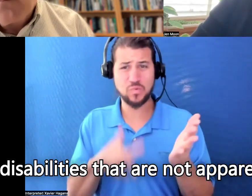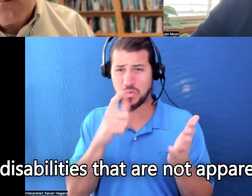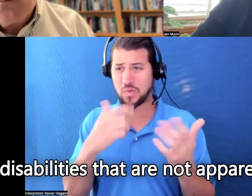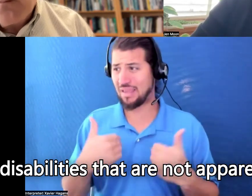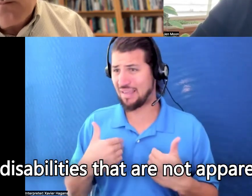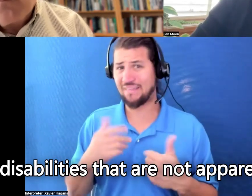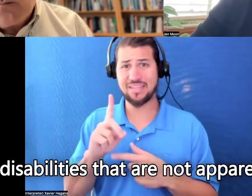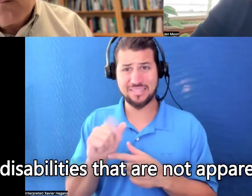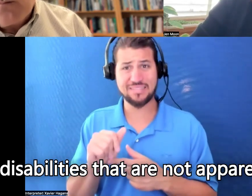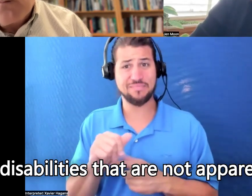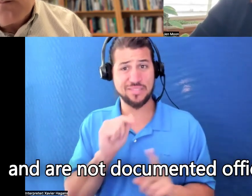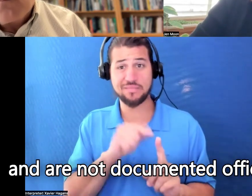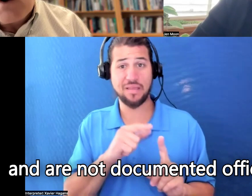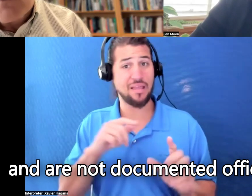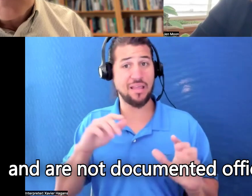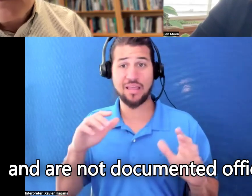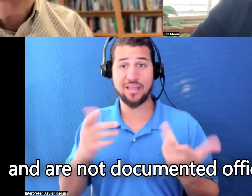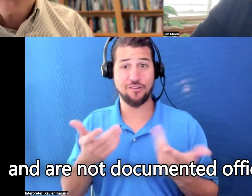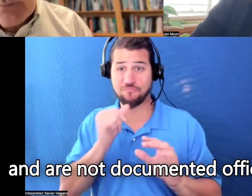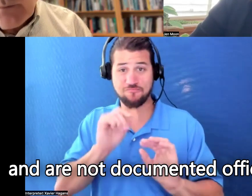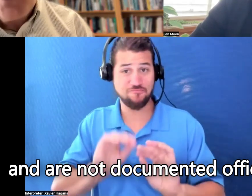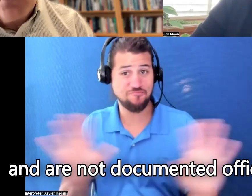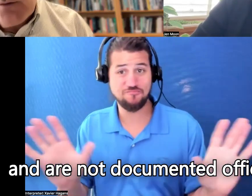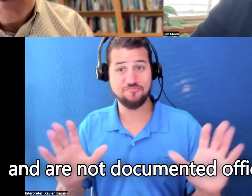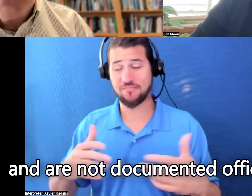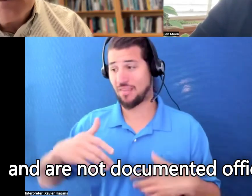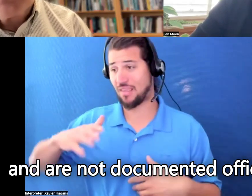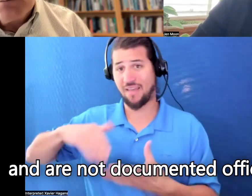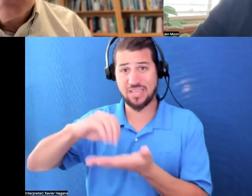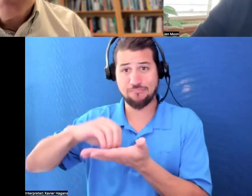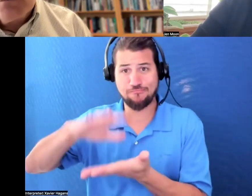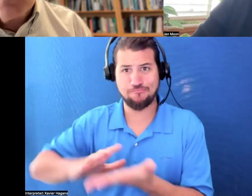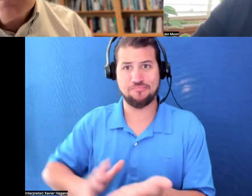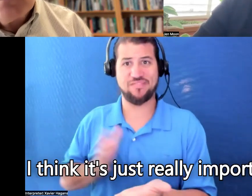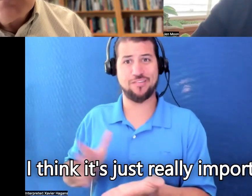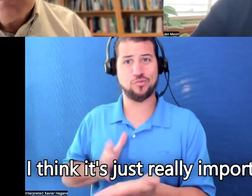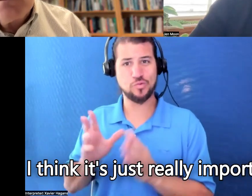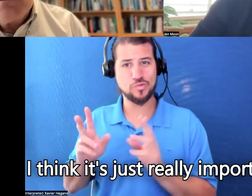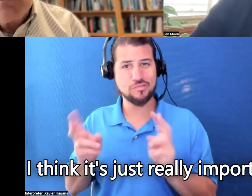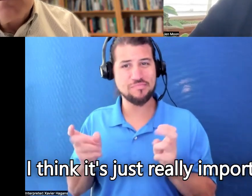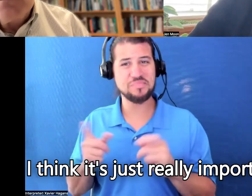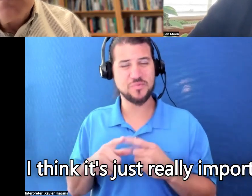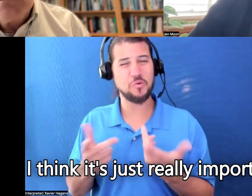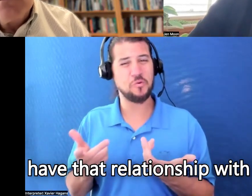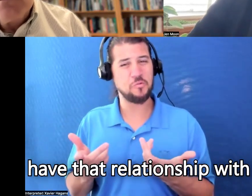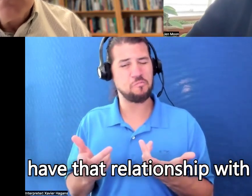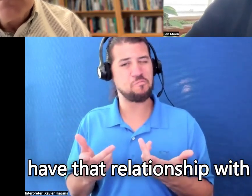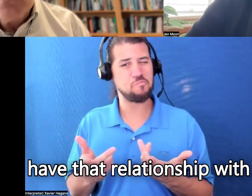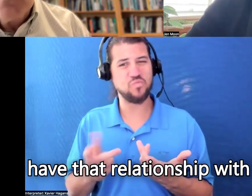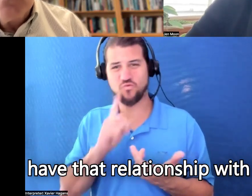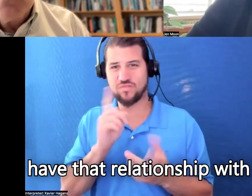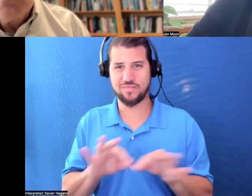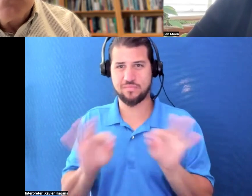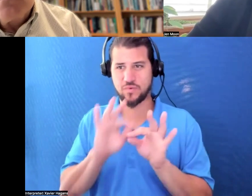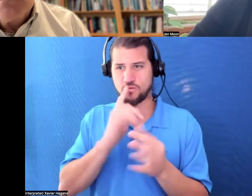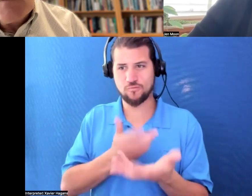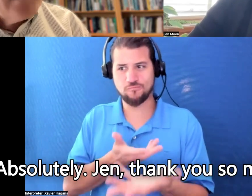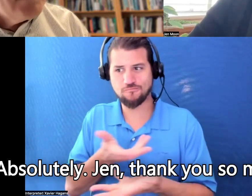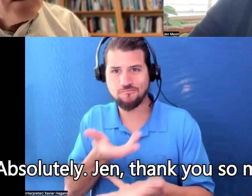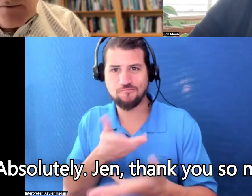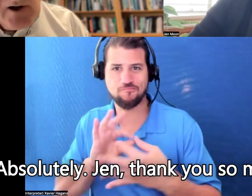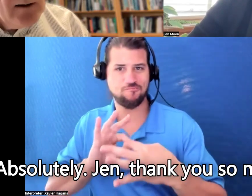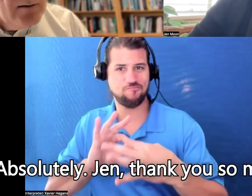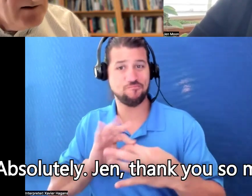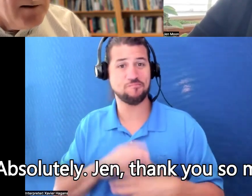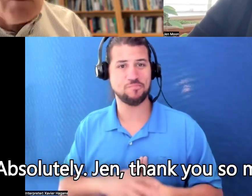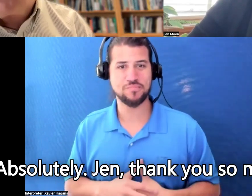disabilities that are not apparent to you and are not documented officially. So I think it's just really important to have that relationship with them.